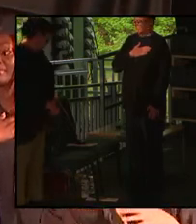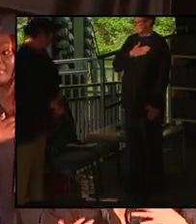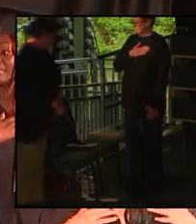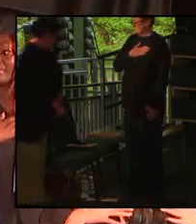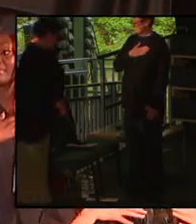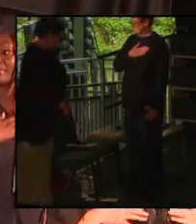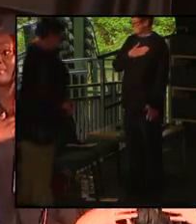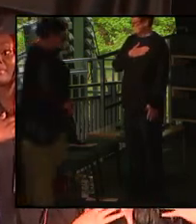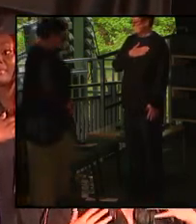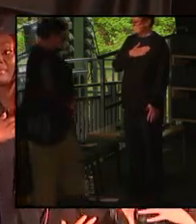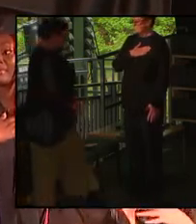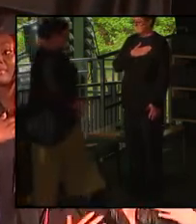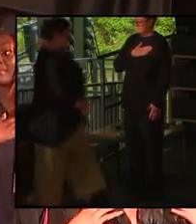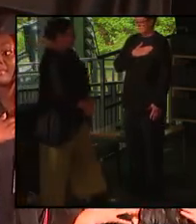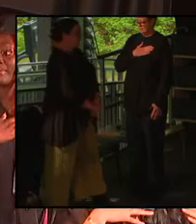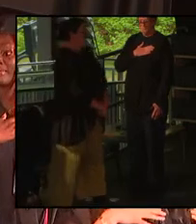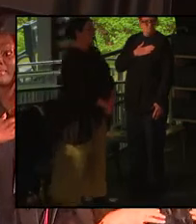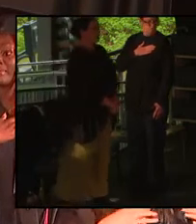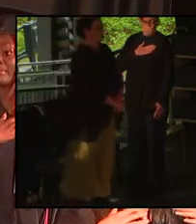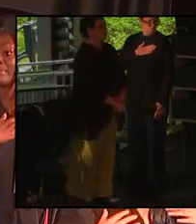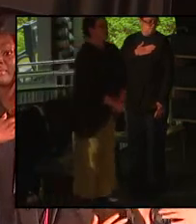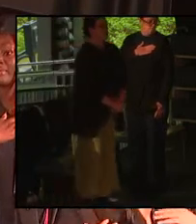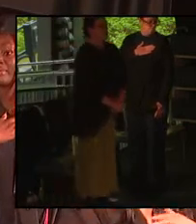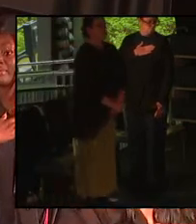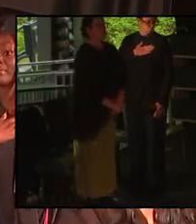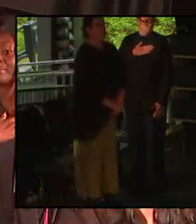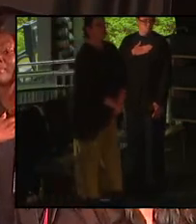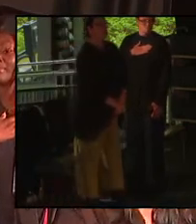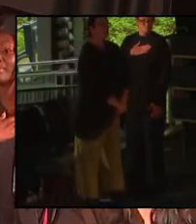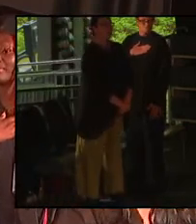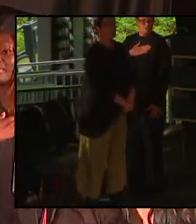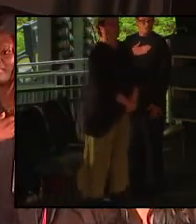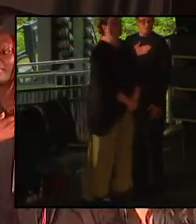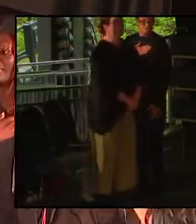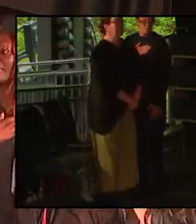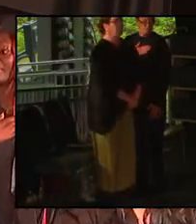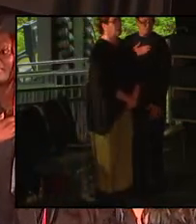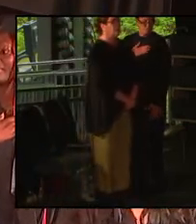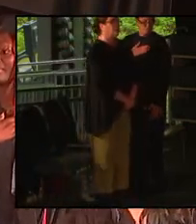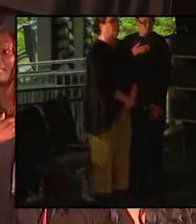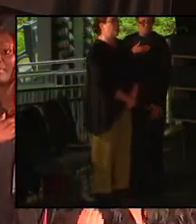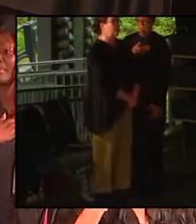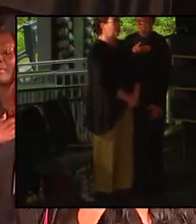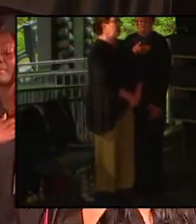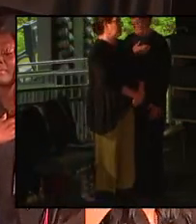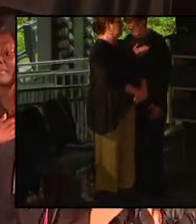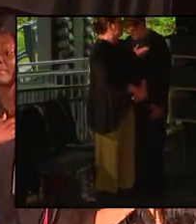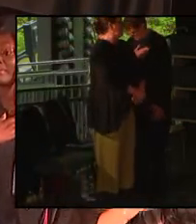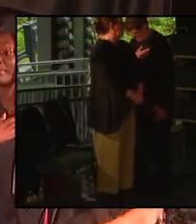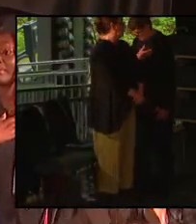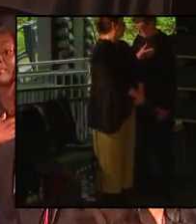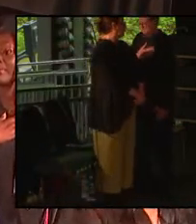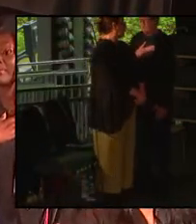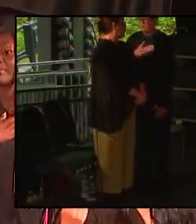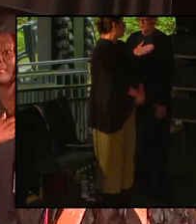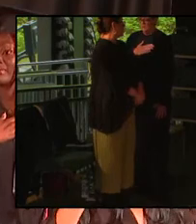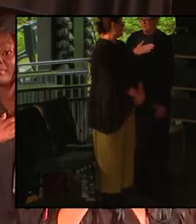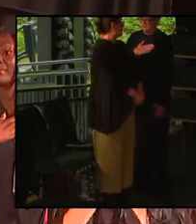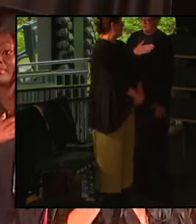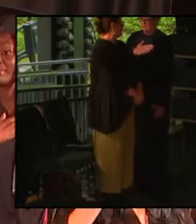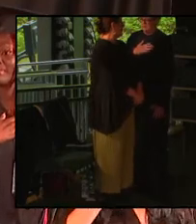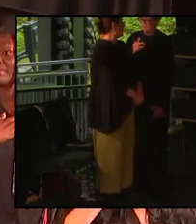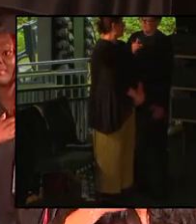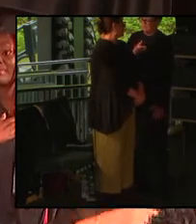so gallantly streaming, and the rocket's